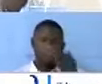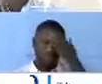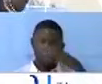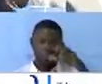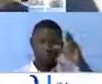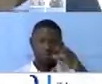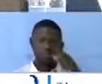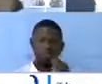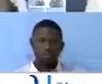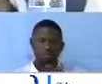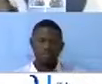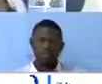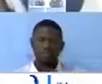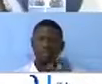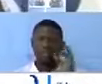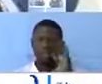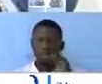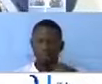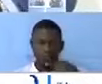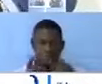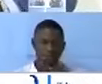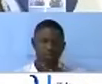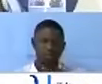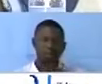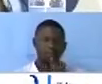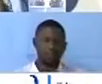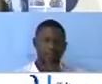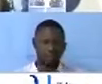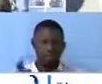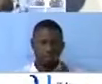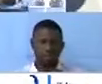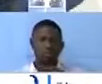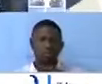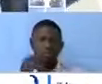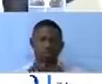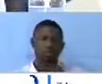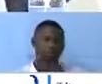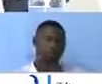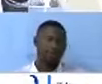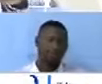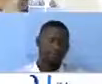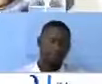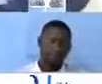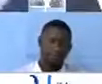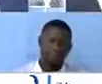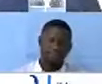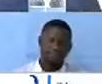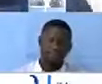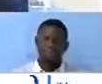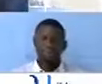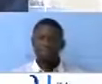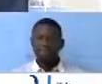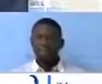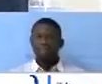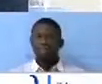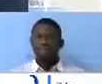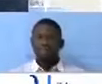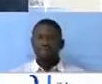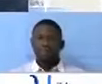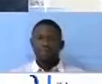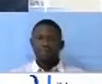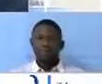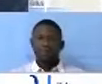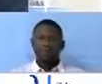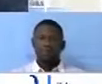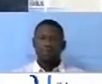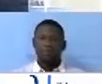that. Well, you know, Commissioner, we don't say that we have to say that we have to say that we have. So these